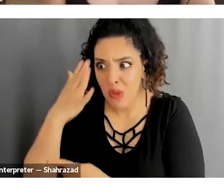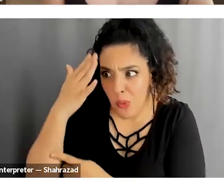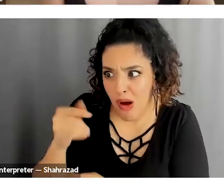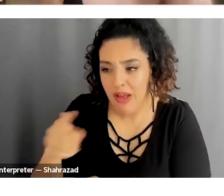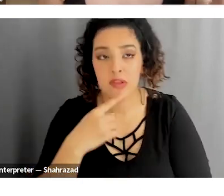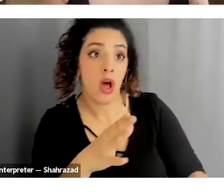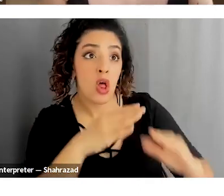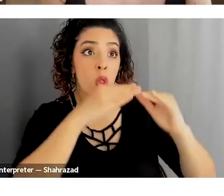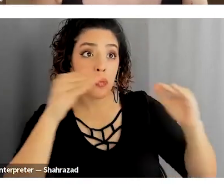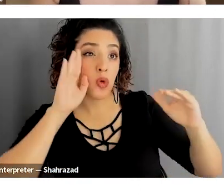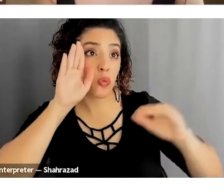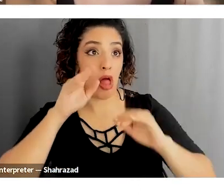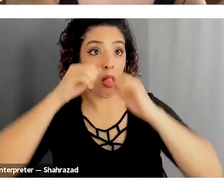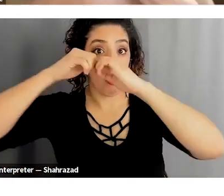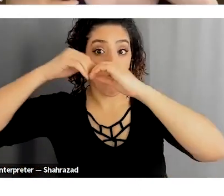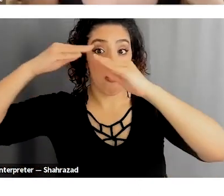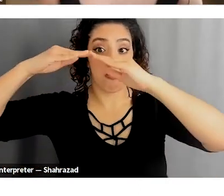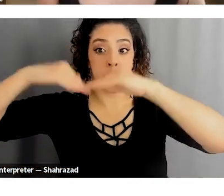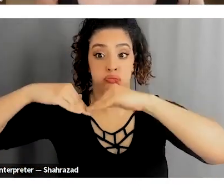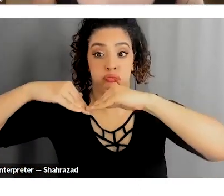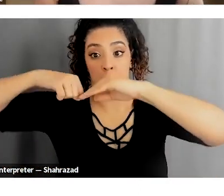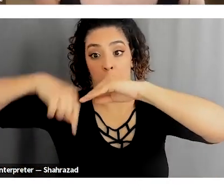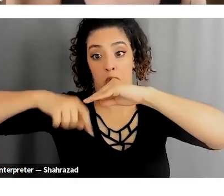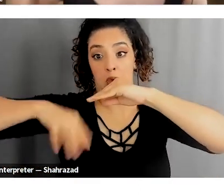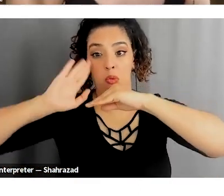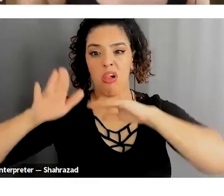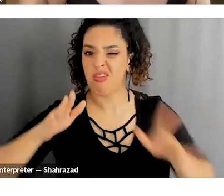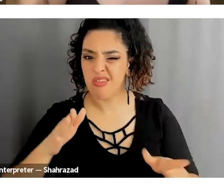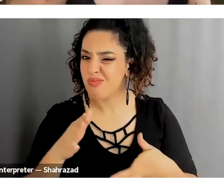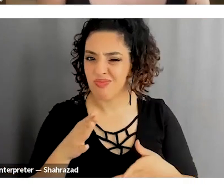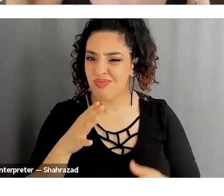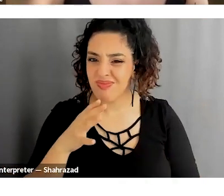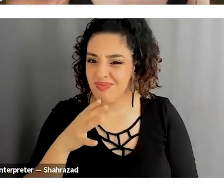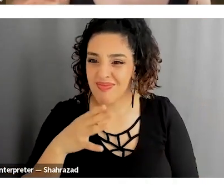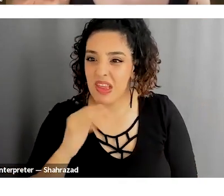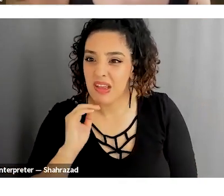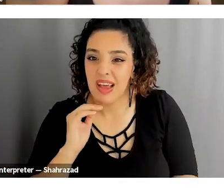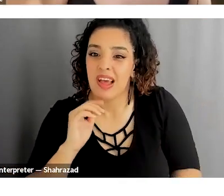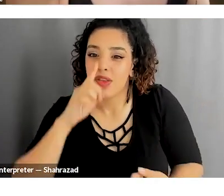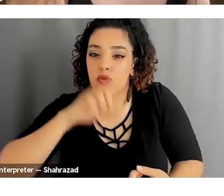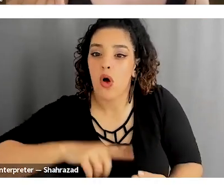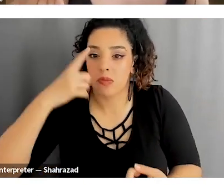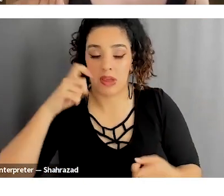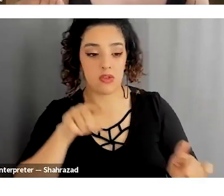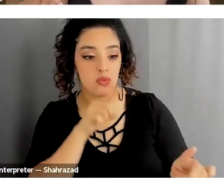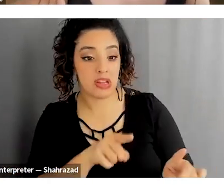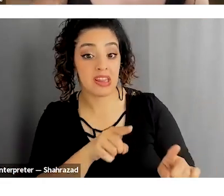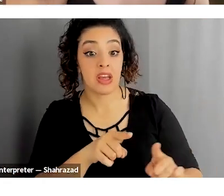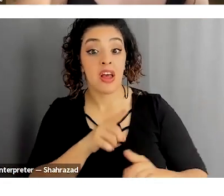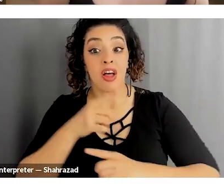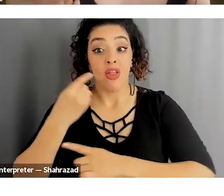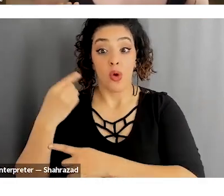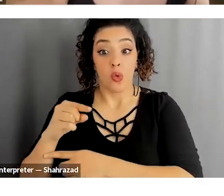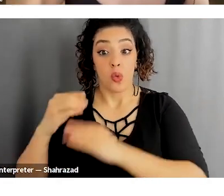the roof is going to fall, it's going to leak, this and that, which is all false, because at the end of the day, a green roof is going to have a